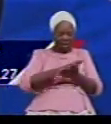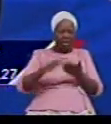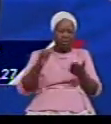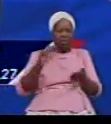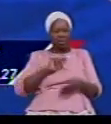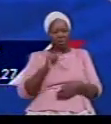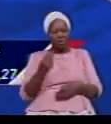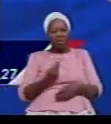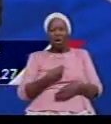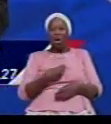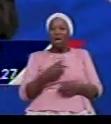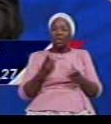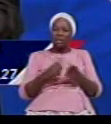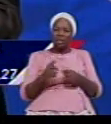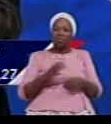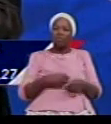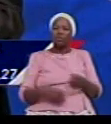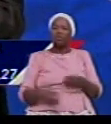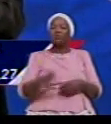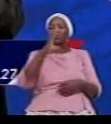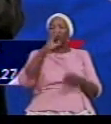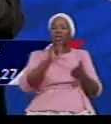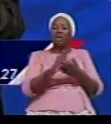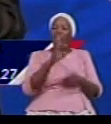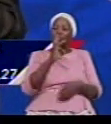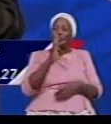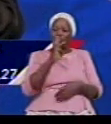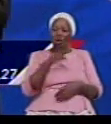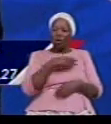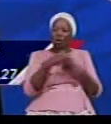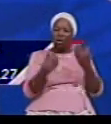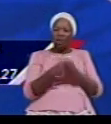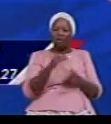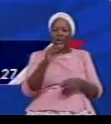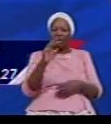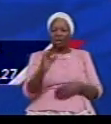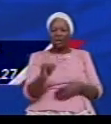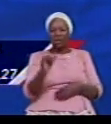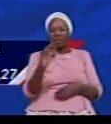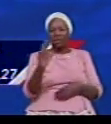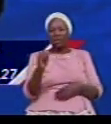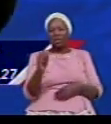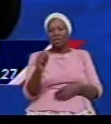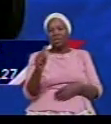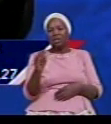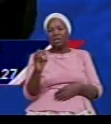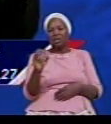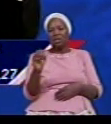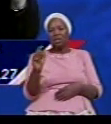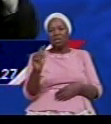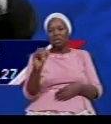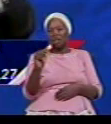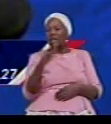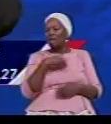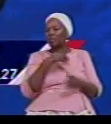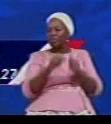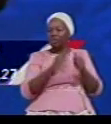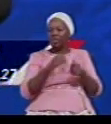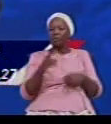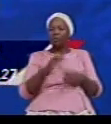our intestines and all our nerves and everyone, and then to purge and purify